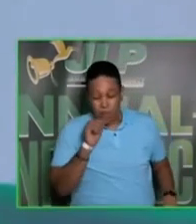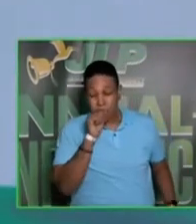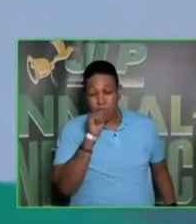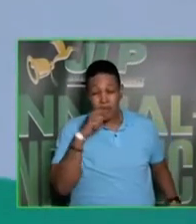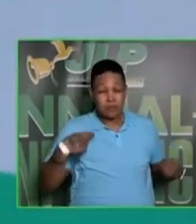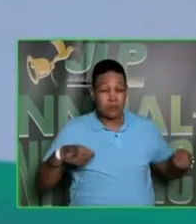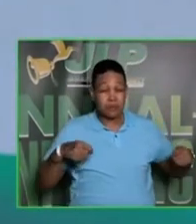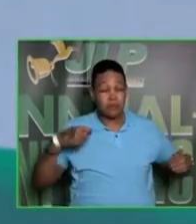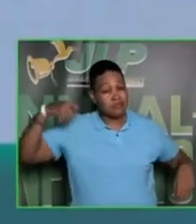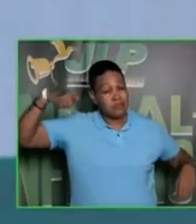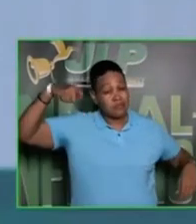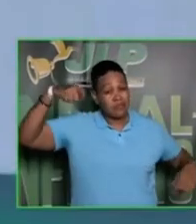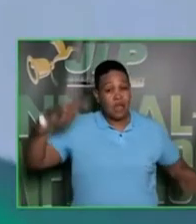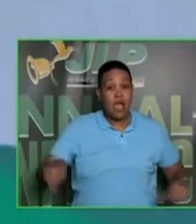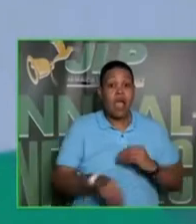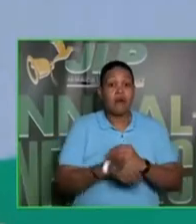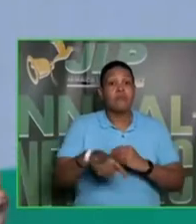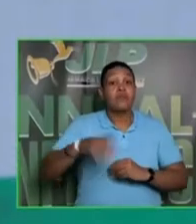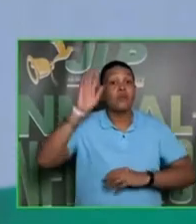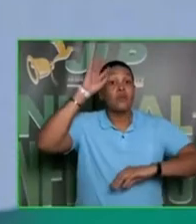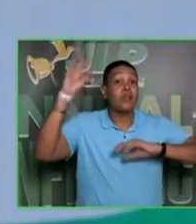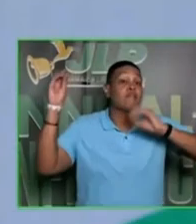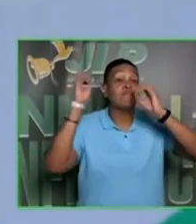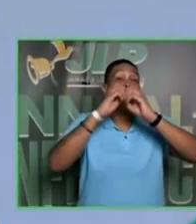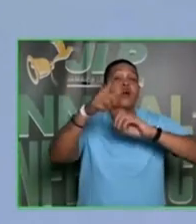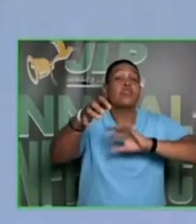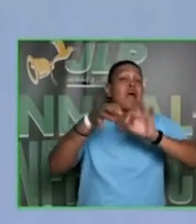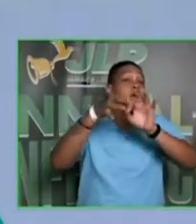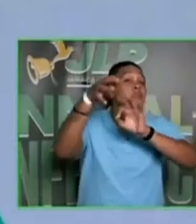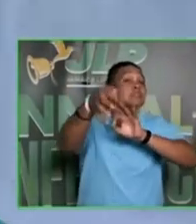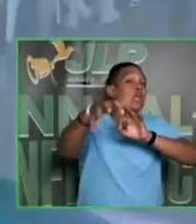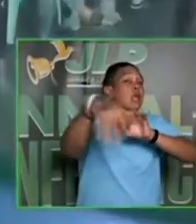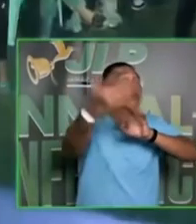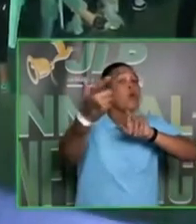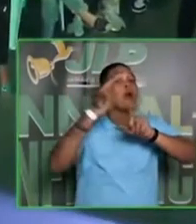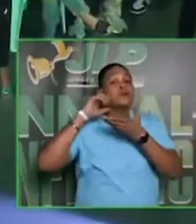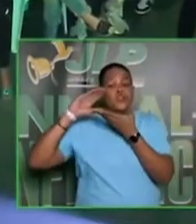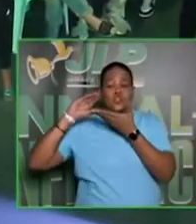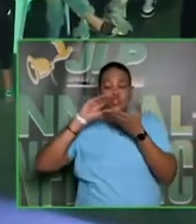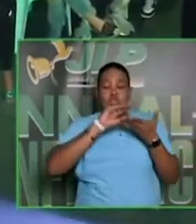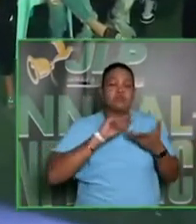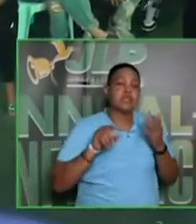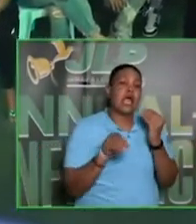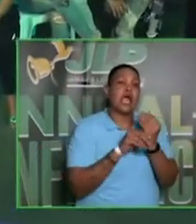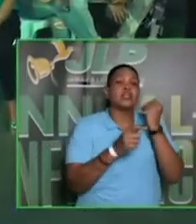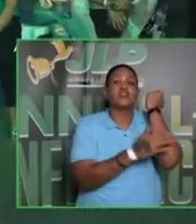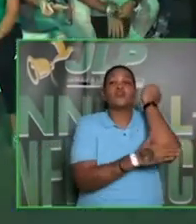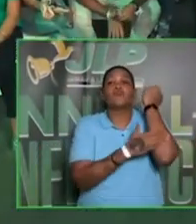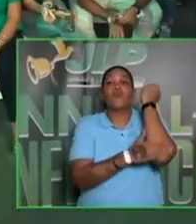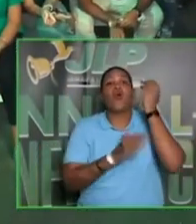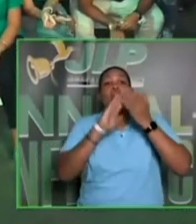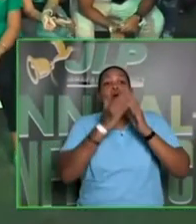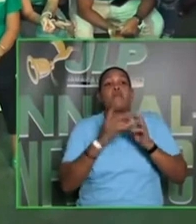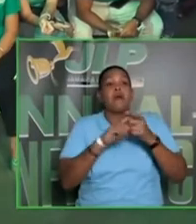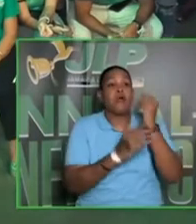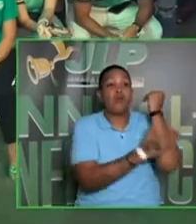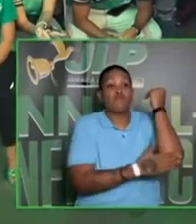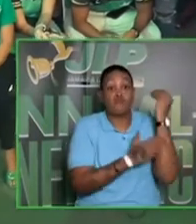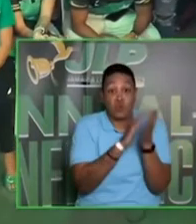This will further extend the subsidy to rural communities and rural